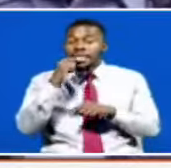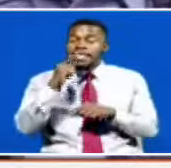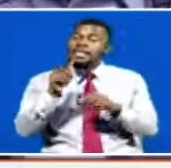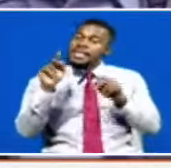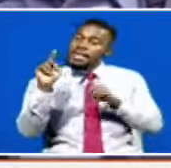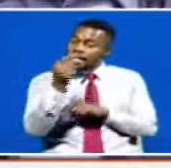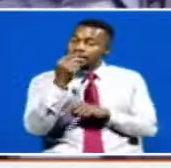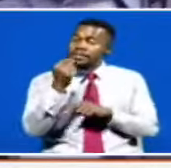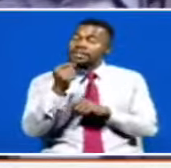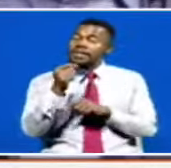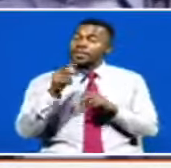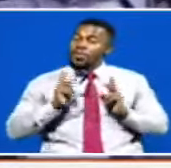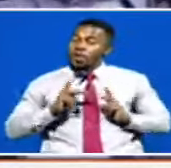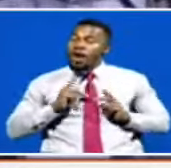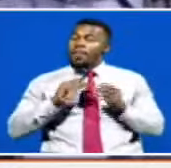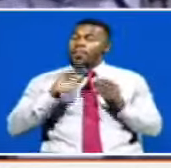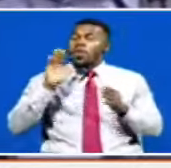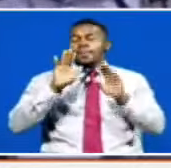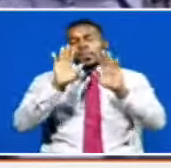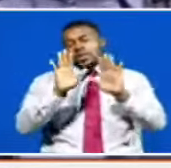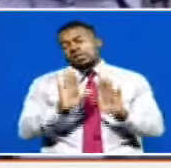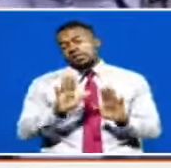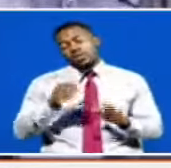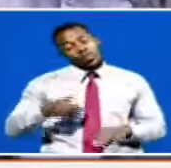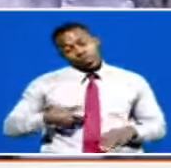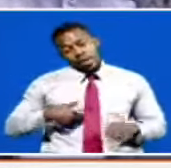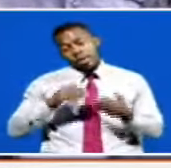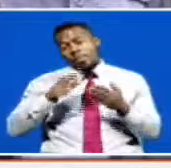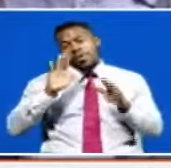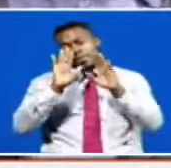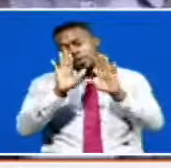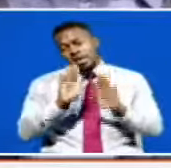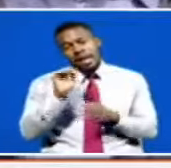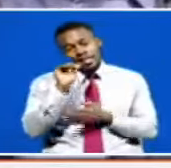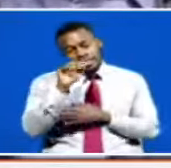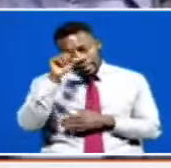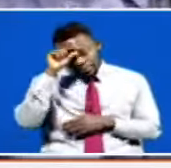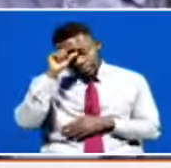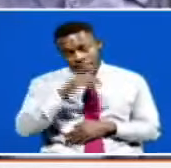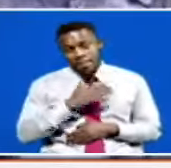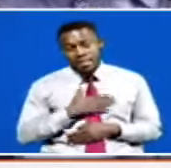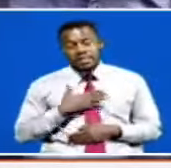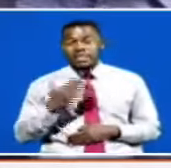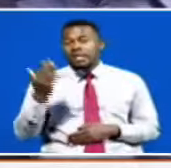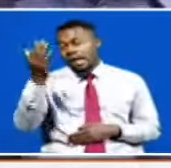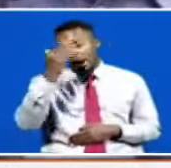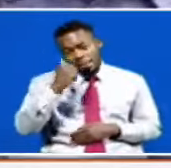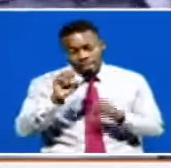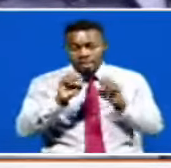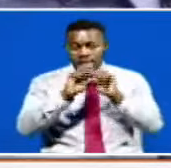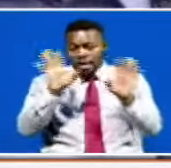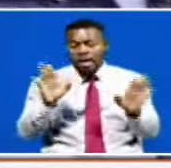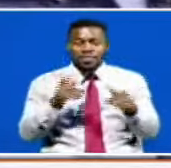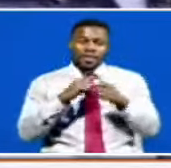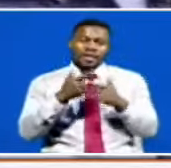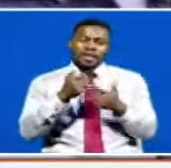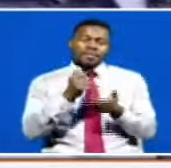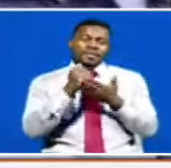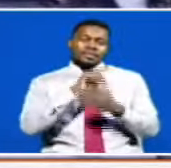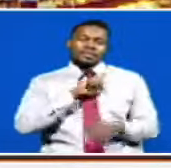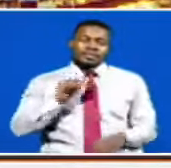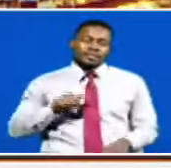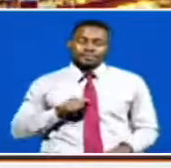important, and especially the youth. Those are the people that are being killed. We want to request the government to come out clearly and save the lives of people.